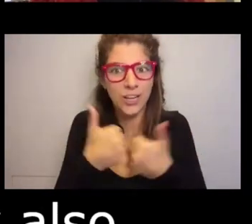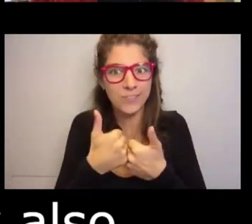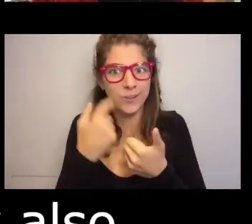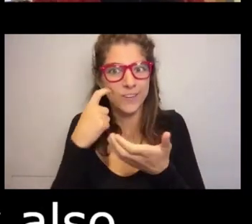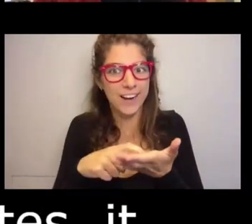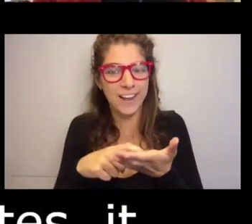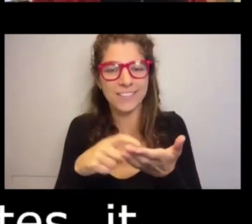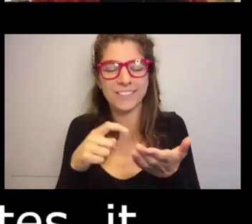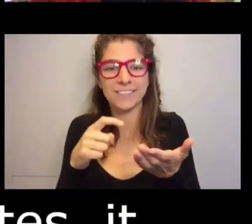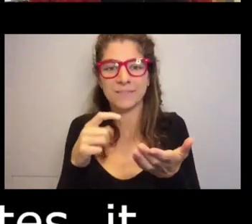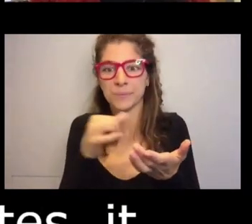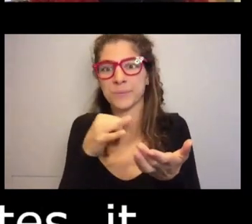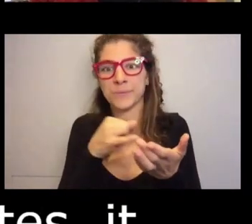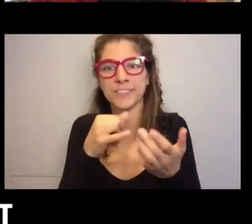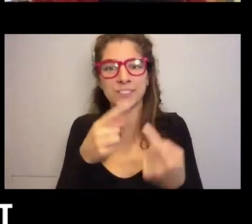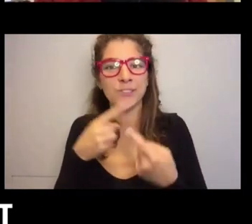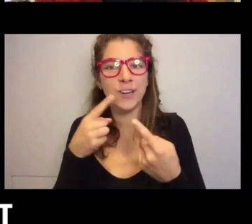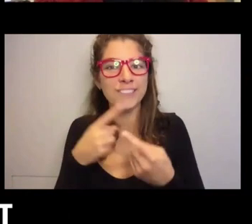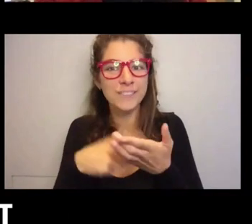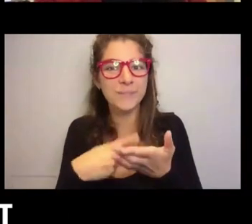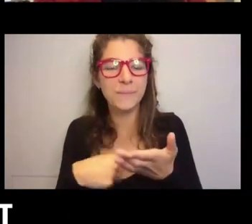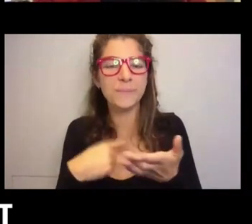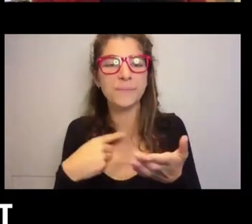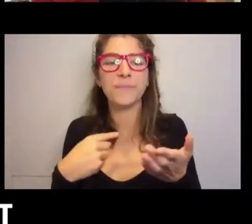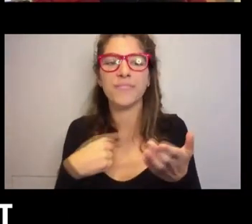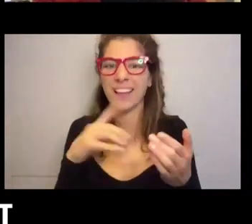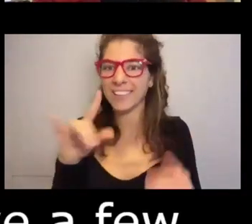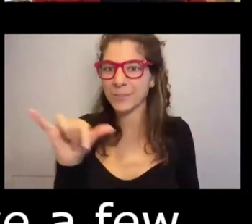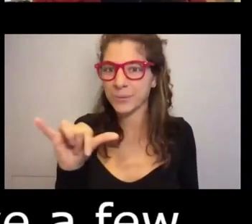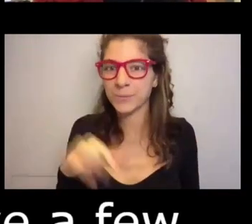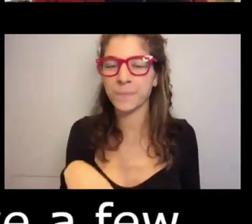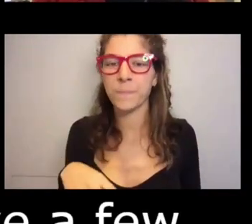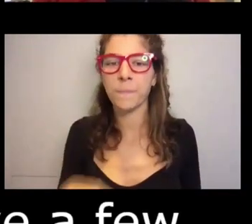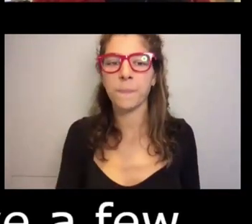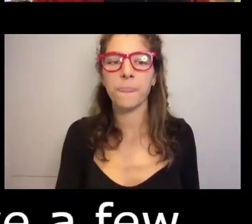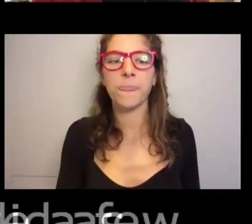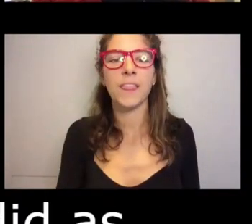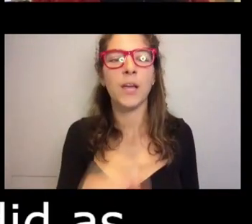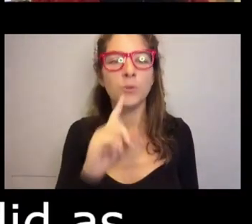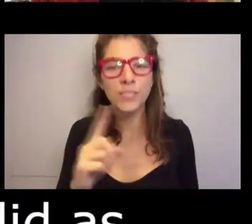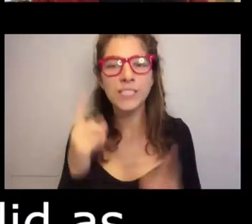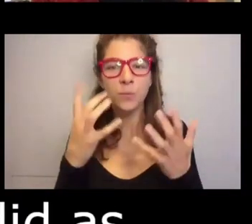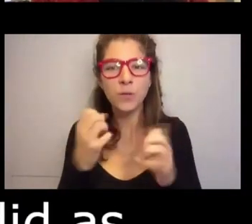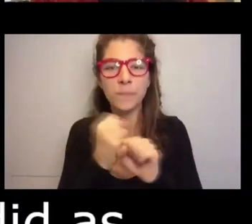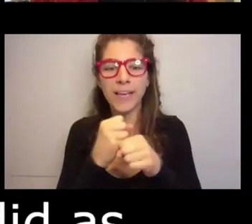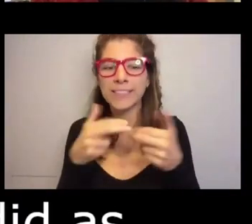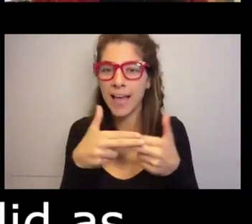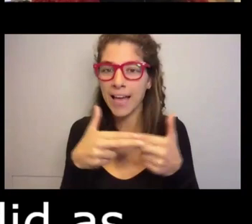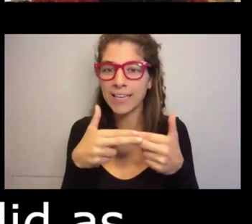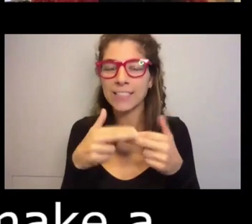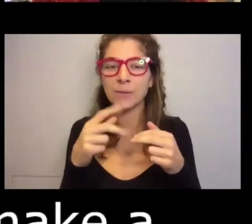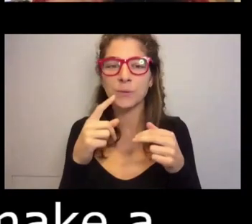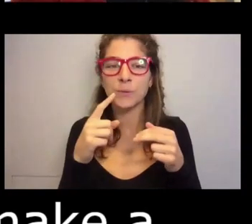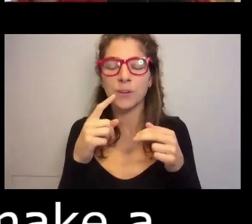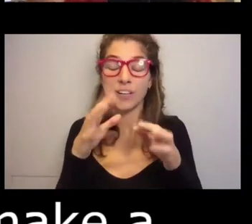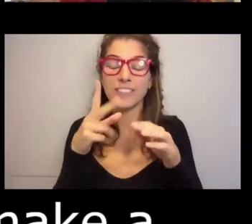that if you have a few struggles with the time, I did as well. I really wanted to make a slide, and it was very